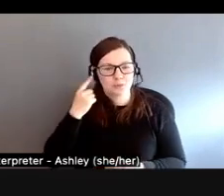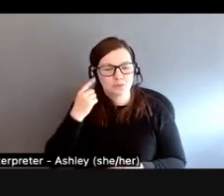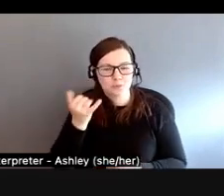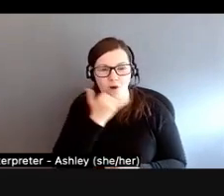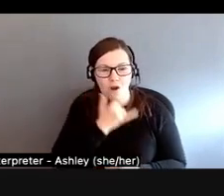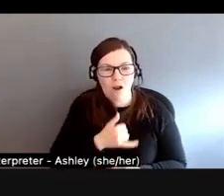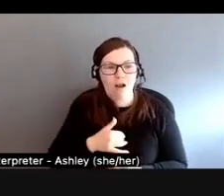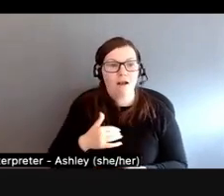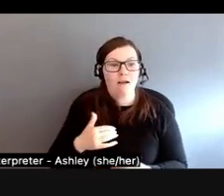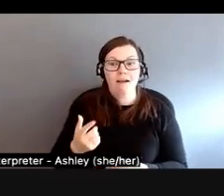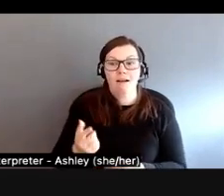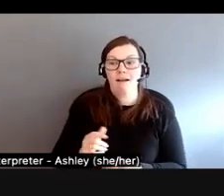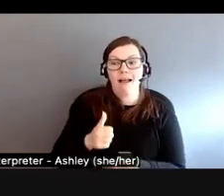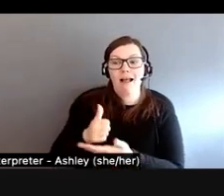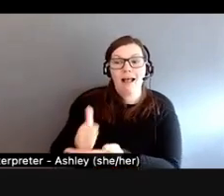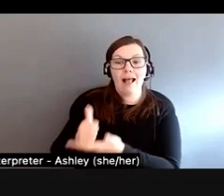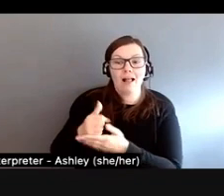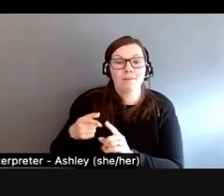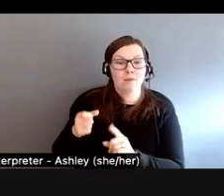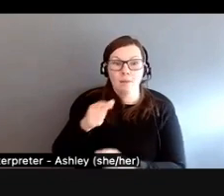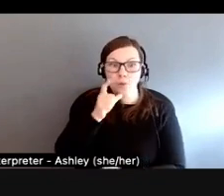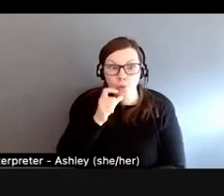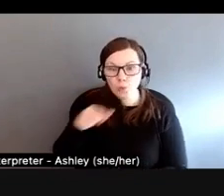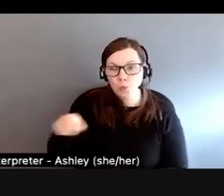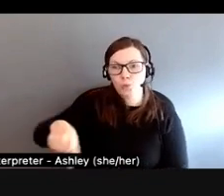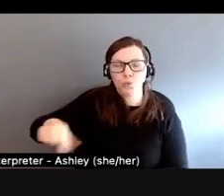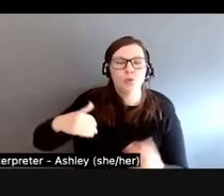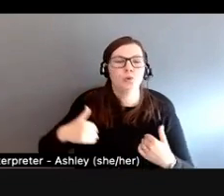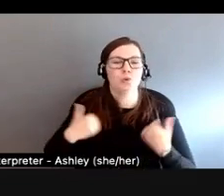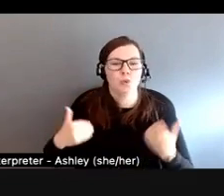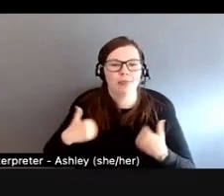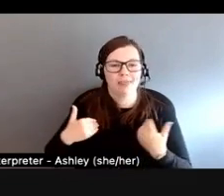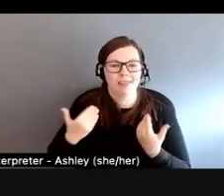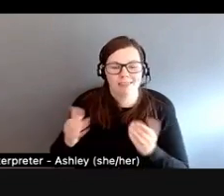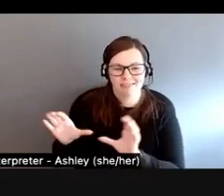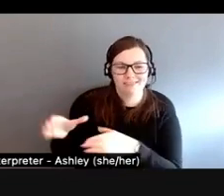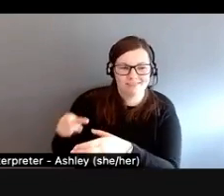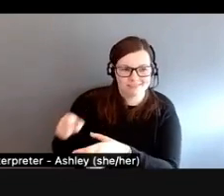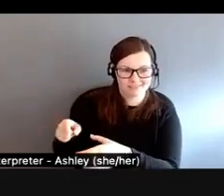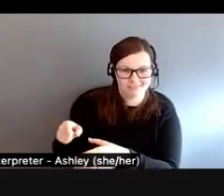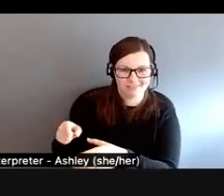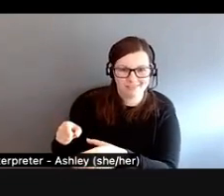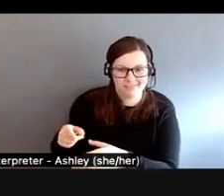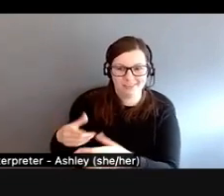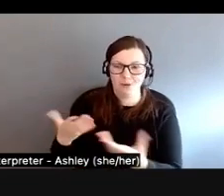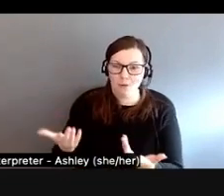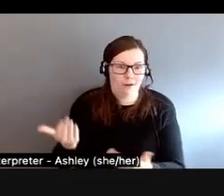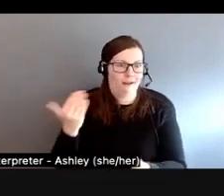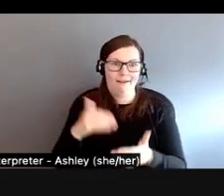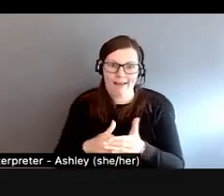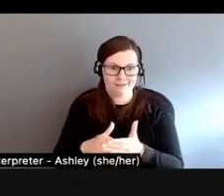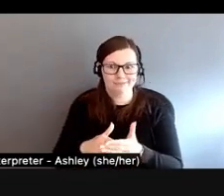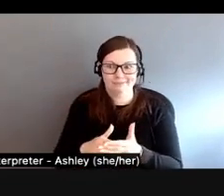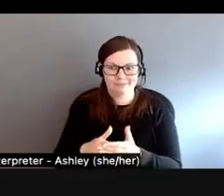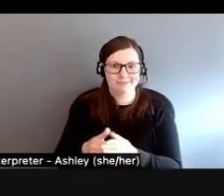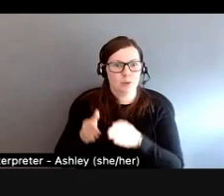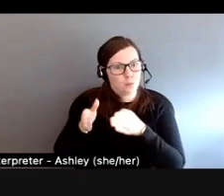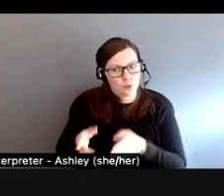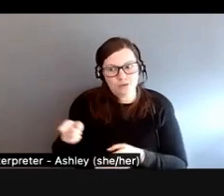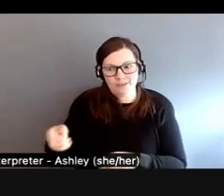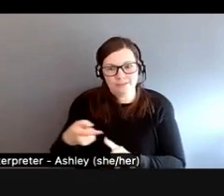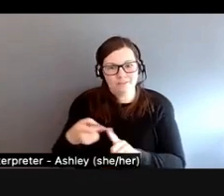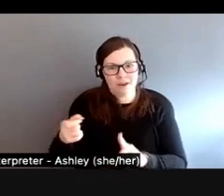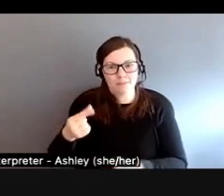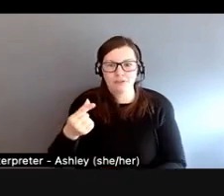And really, if we didn't have help from, again, I'll say it, a Gen Z, then it wouldn't have